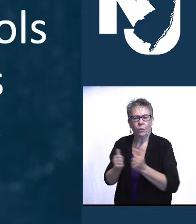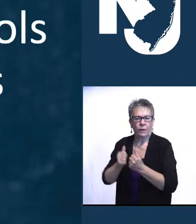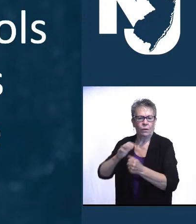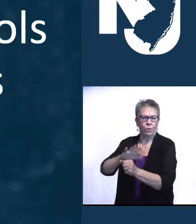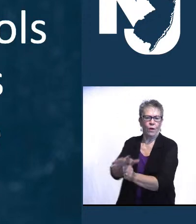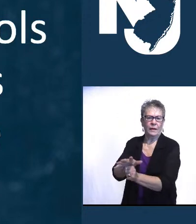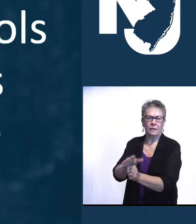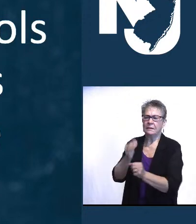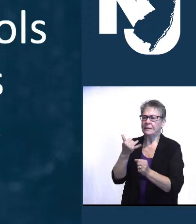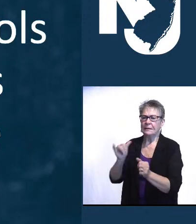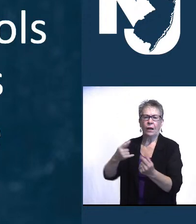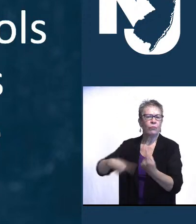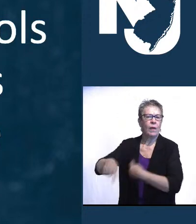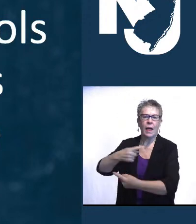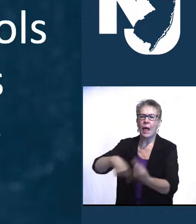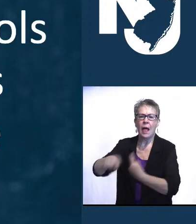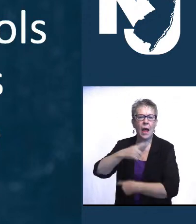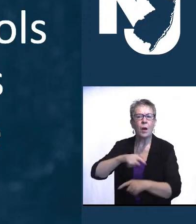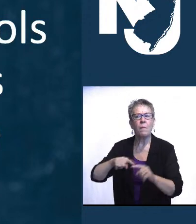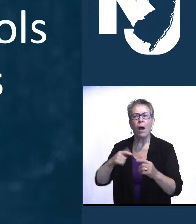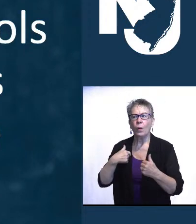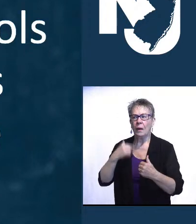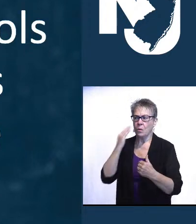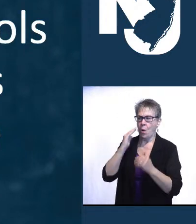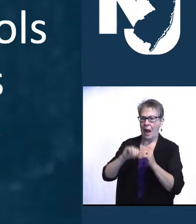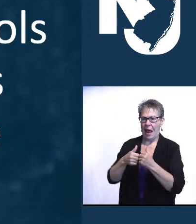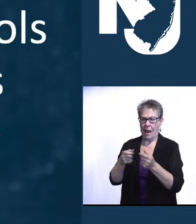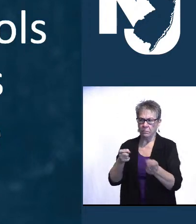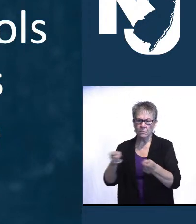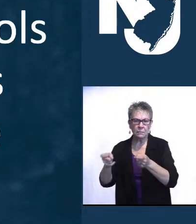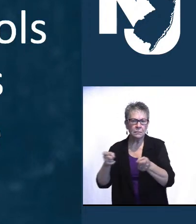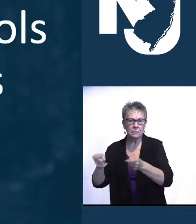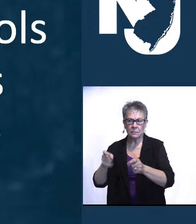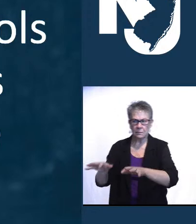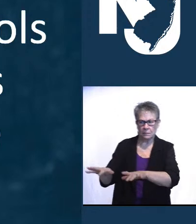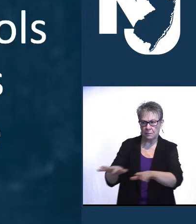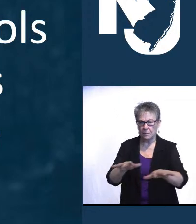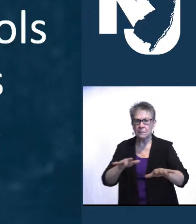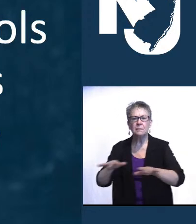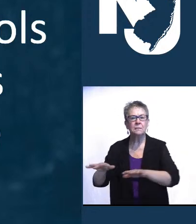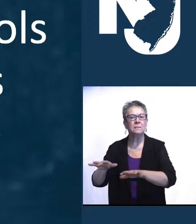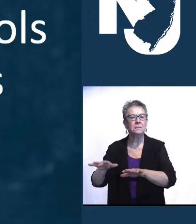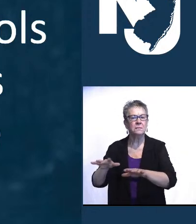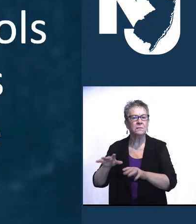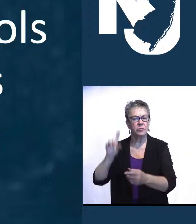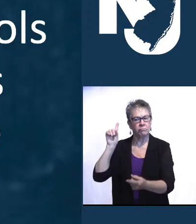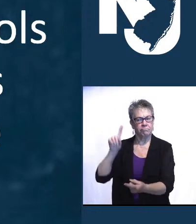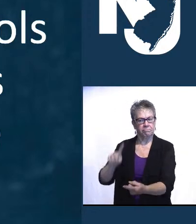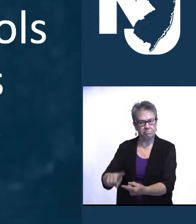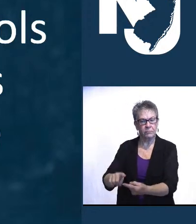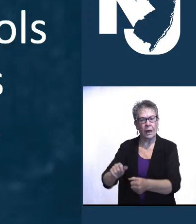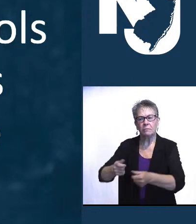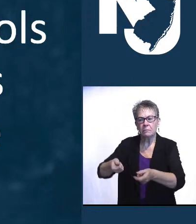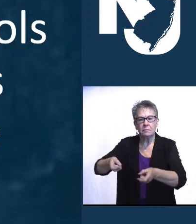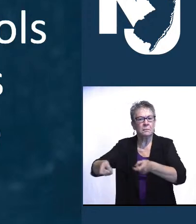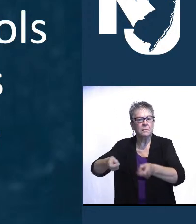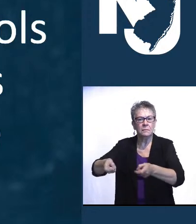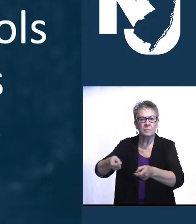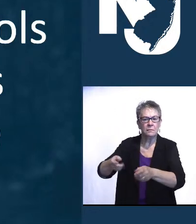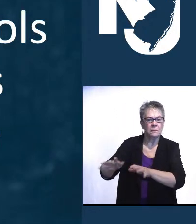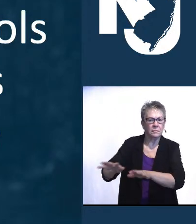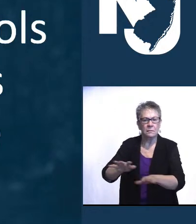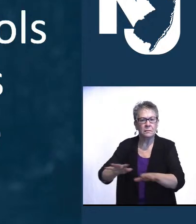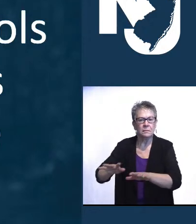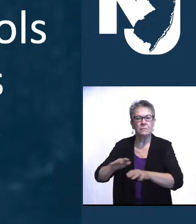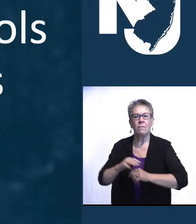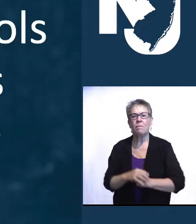this inflection point. I've said many times that we would act deliberately in all we do in response to